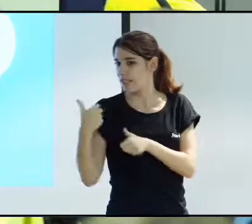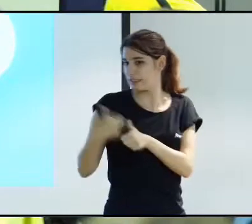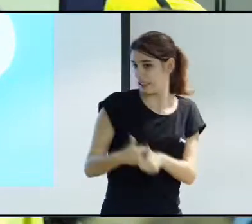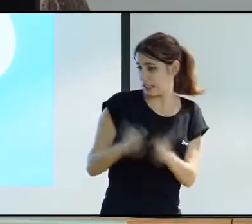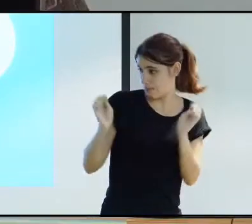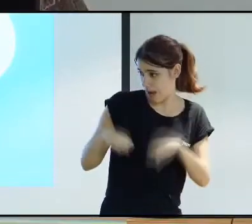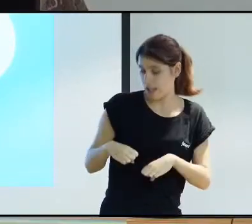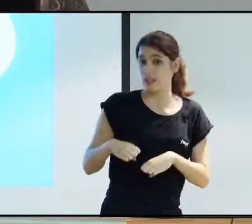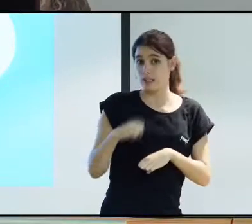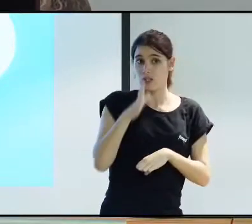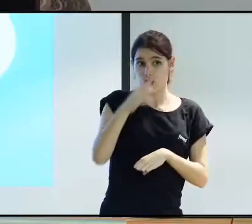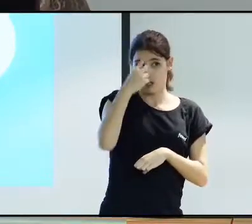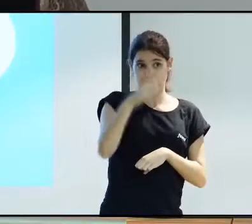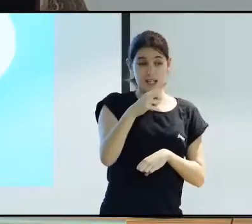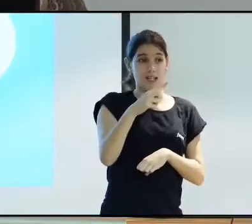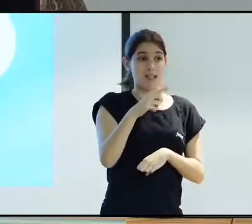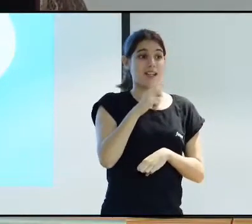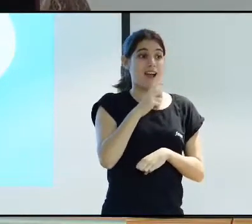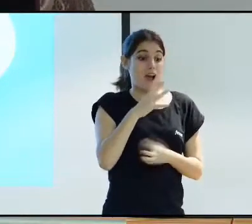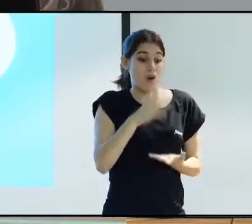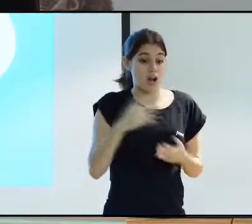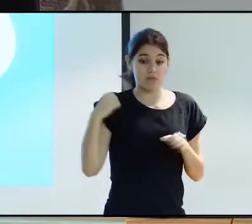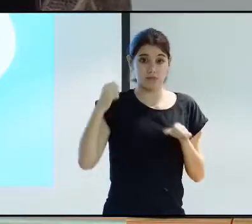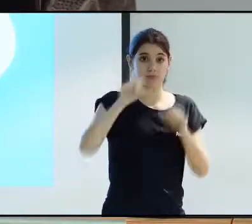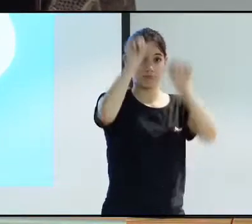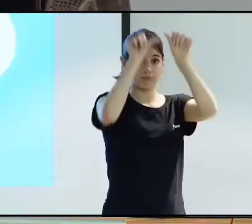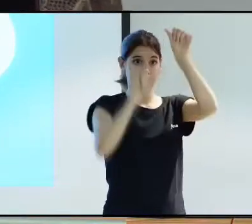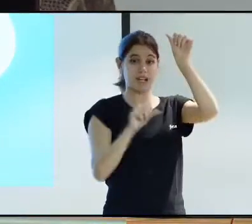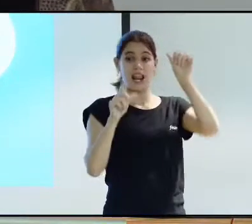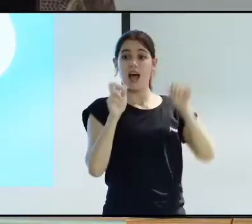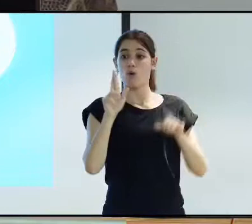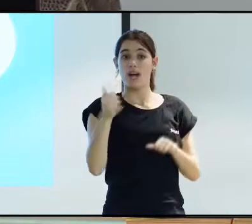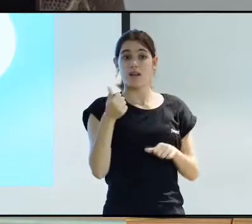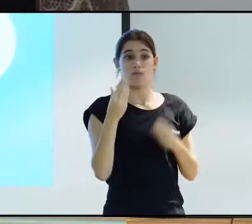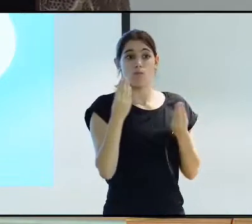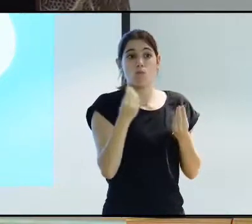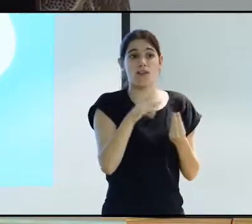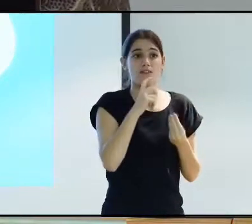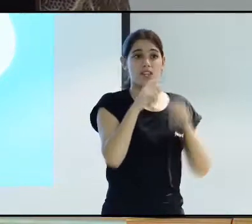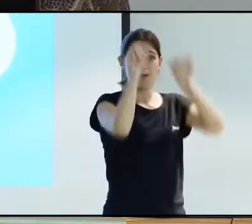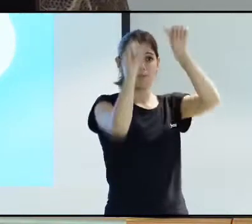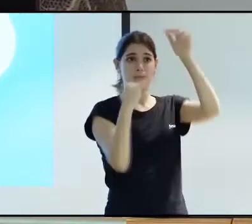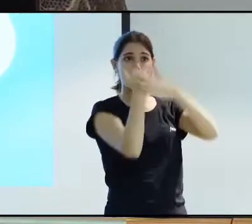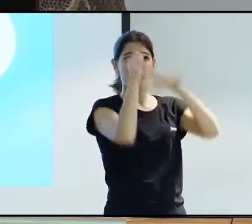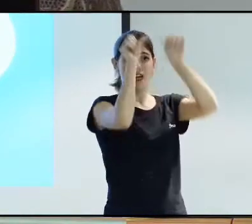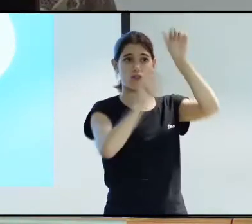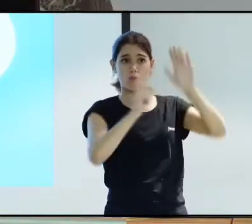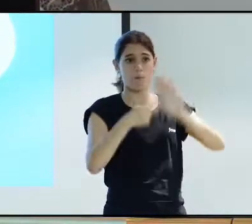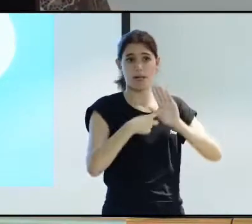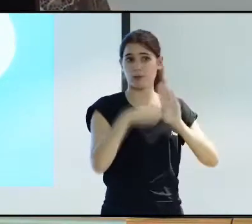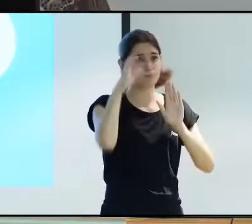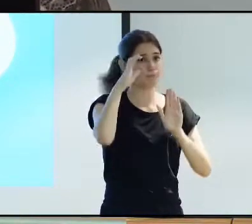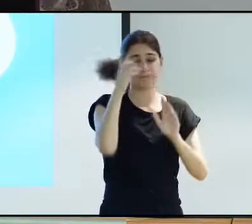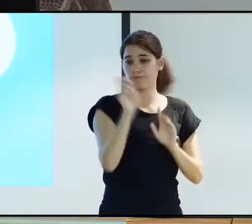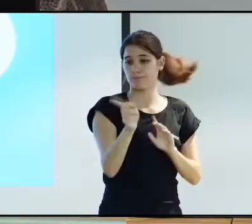was the easiest and what was the hardest for her to follow. I want her to tell me what she hasn't been able to follow. And I think for Laura it's hard to